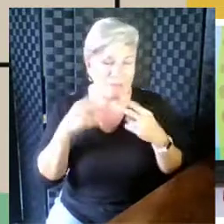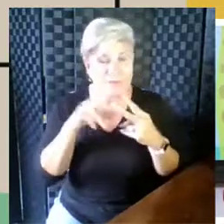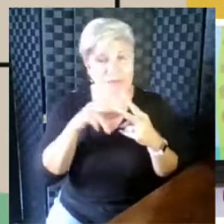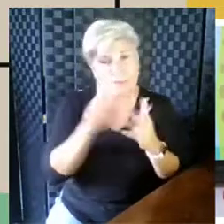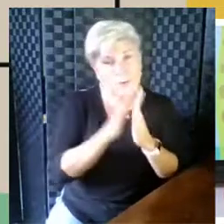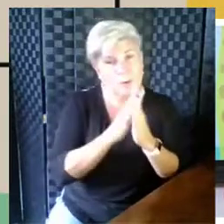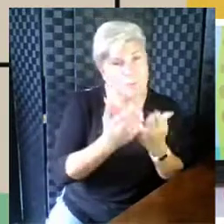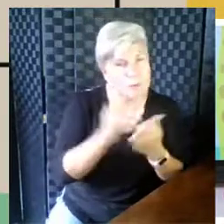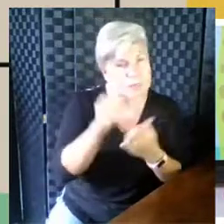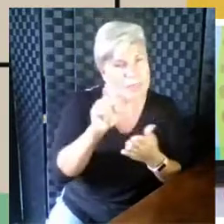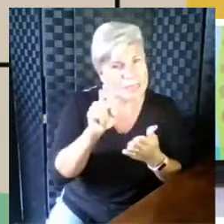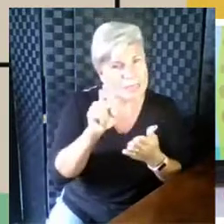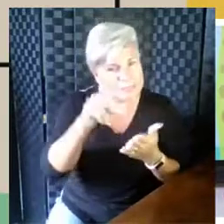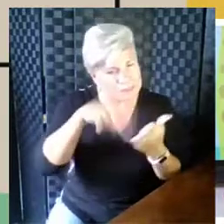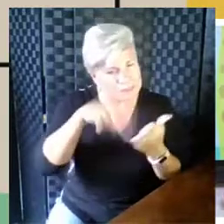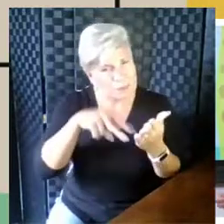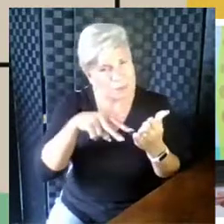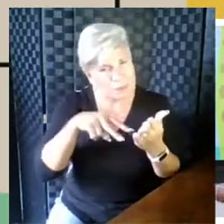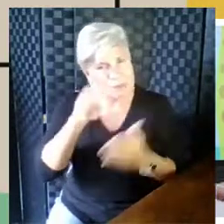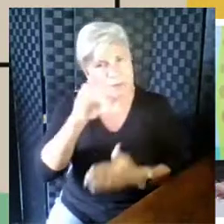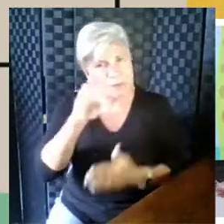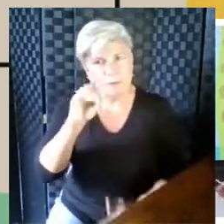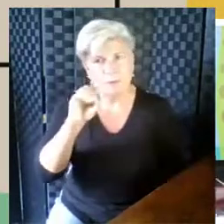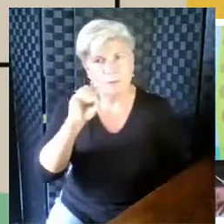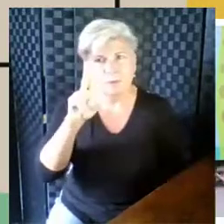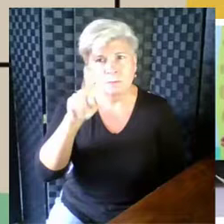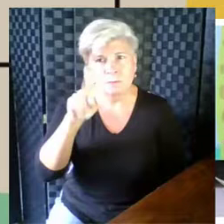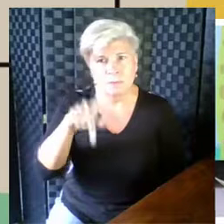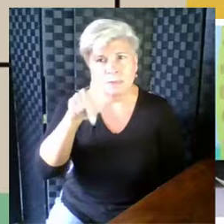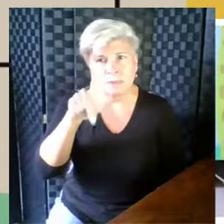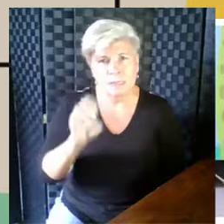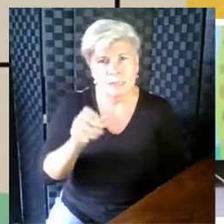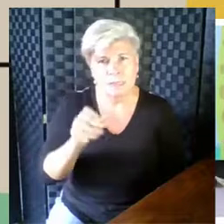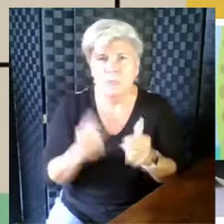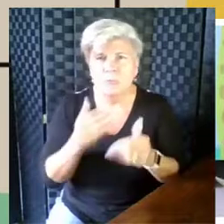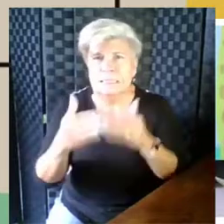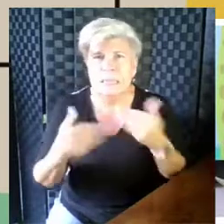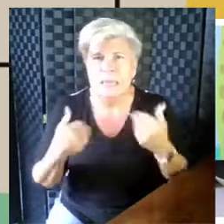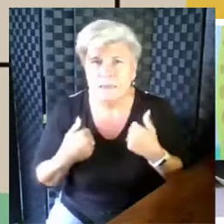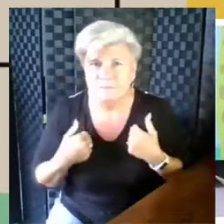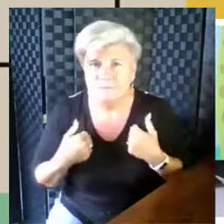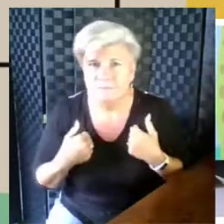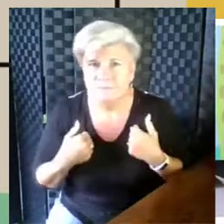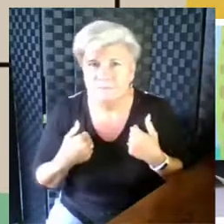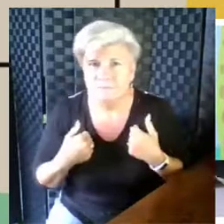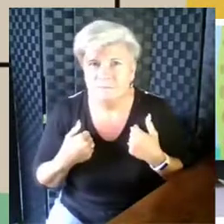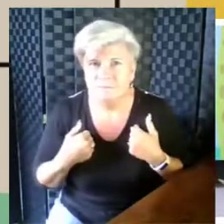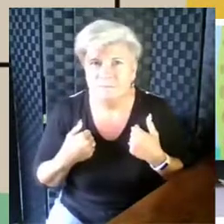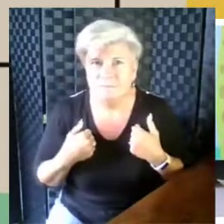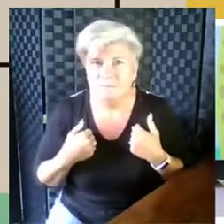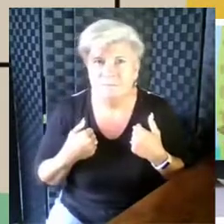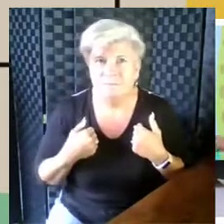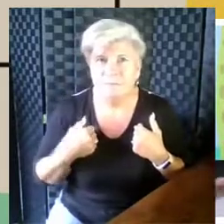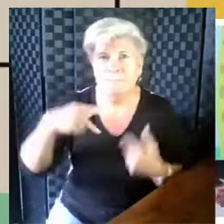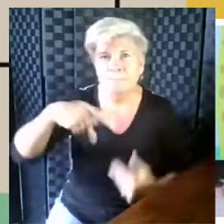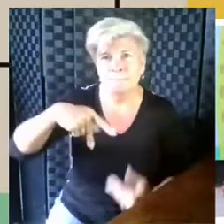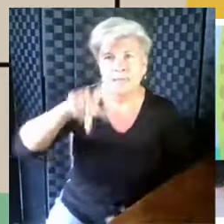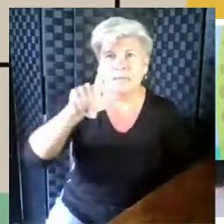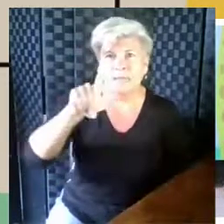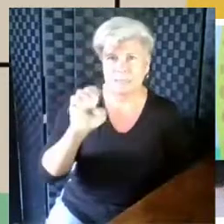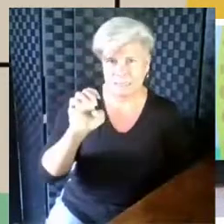of books I need to read. Couple. Which ending sound do you hear? If you